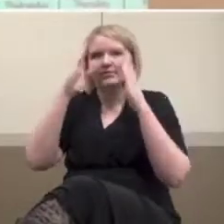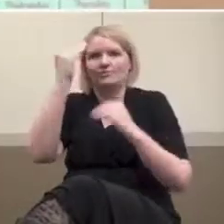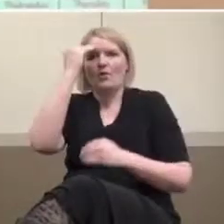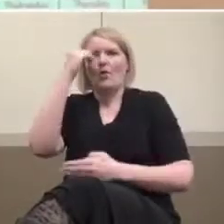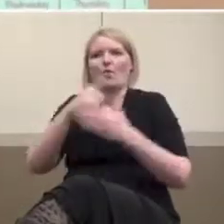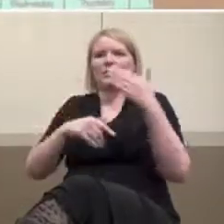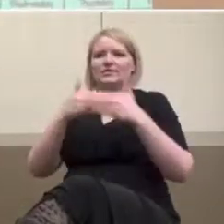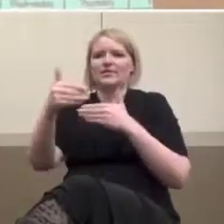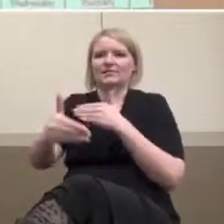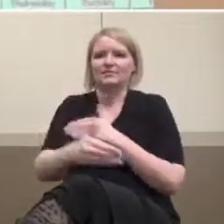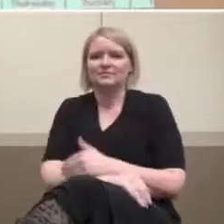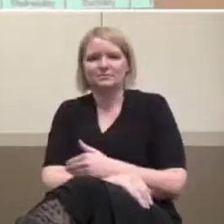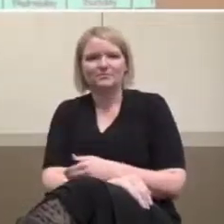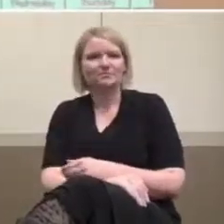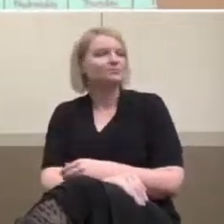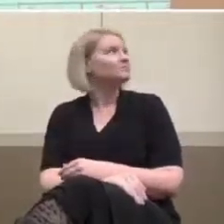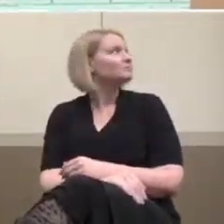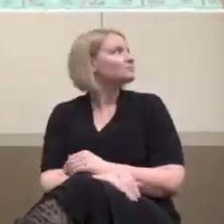next.